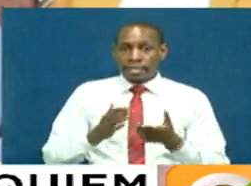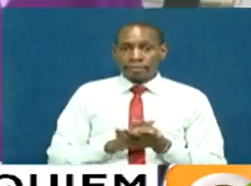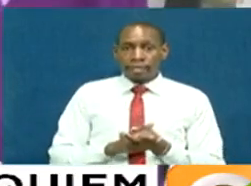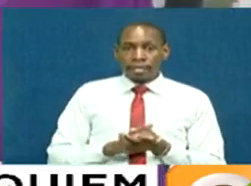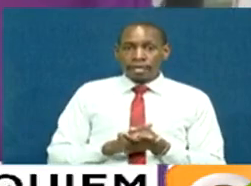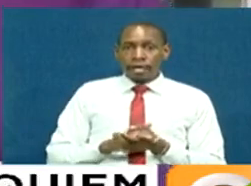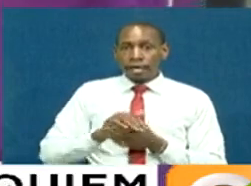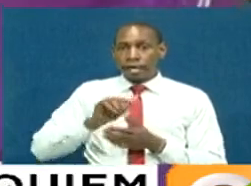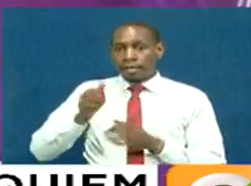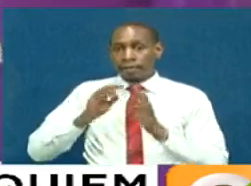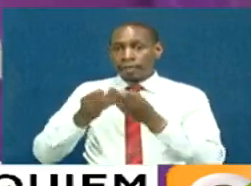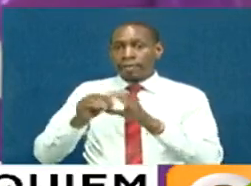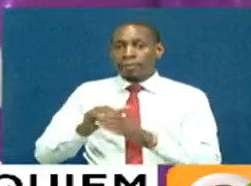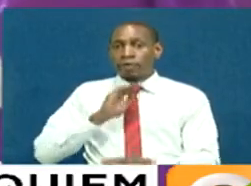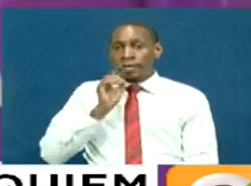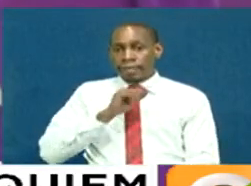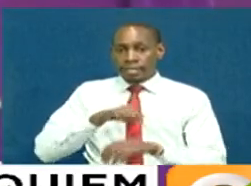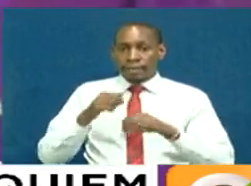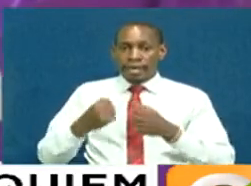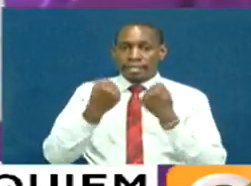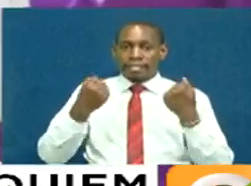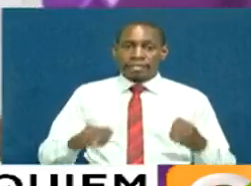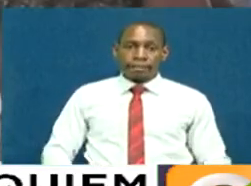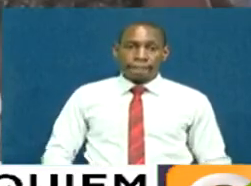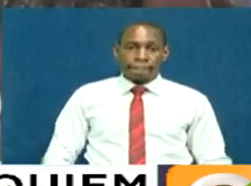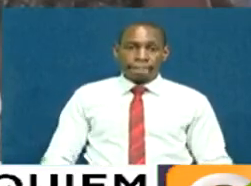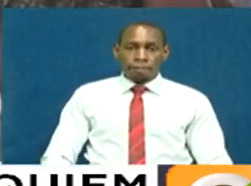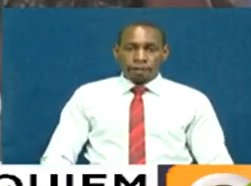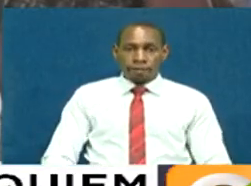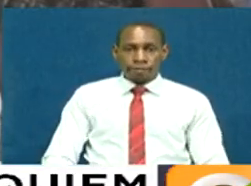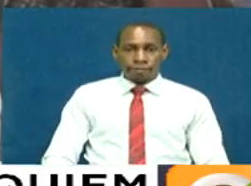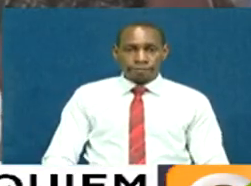some lost their breadwinners in the accident.